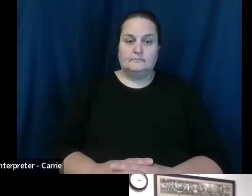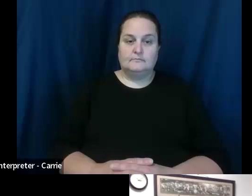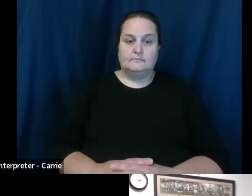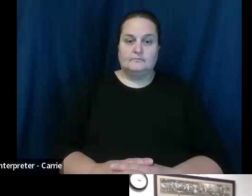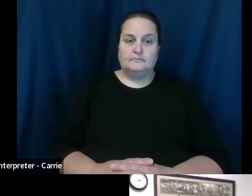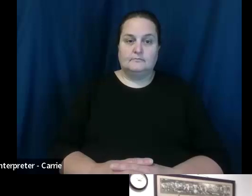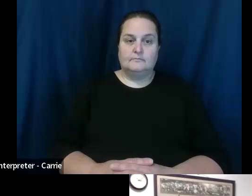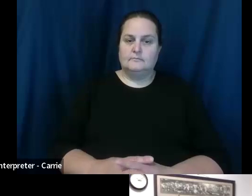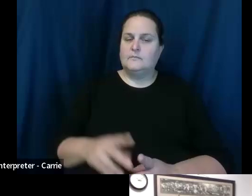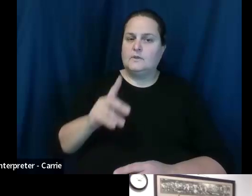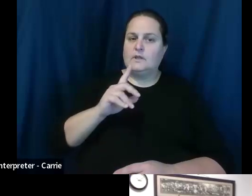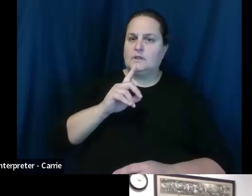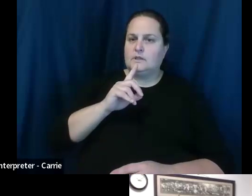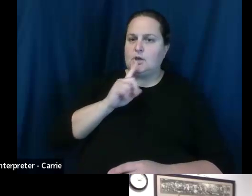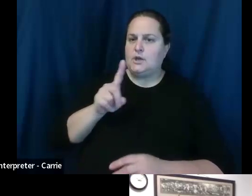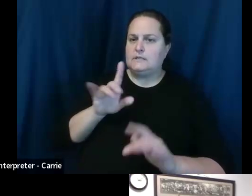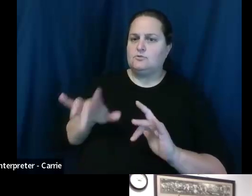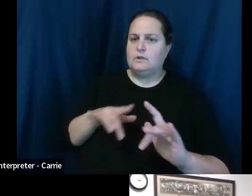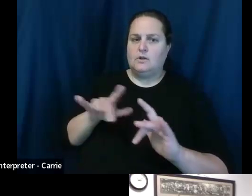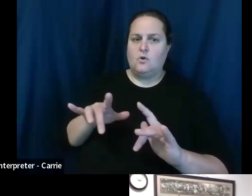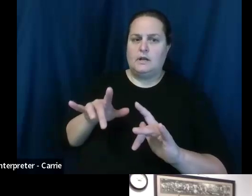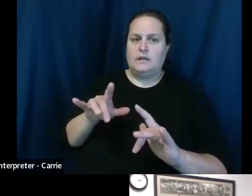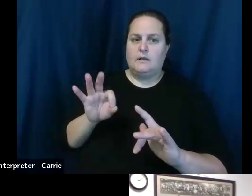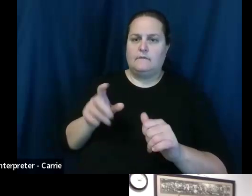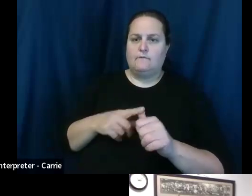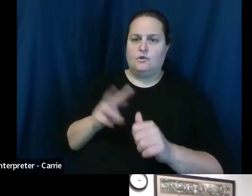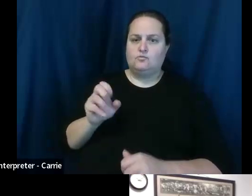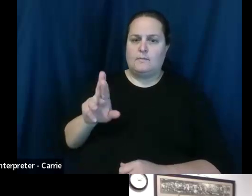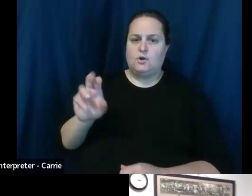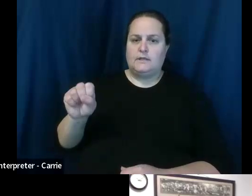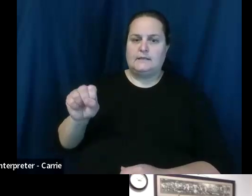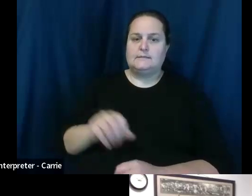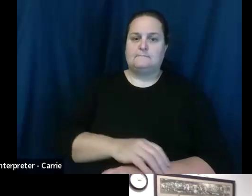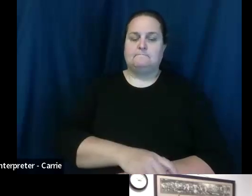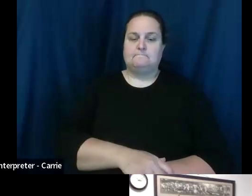There is a recording for the first webinar, right? Yeah. Yes.